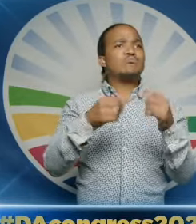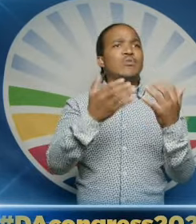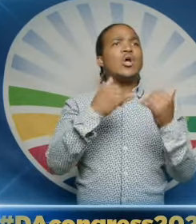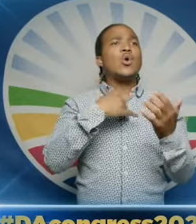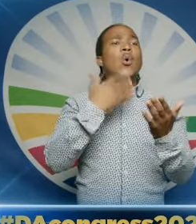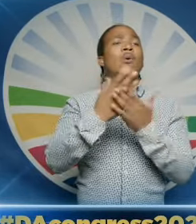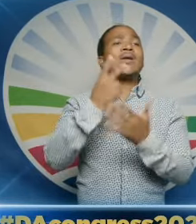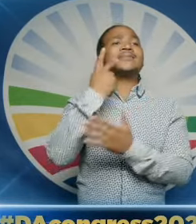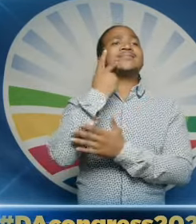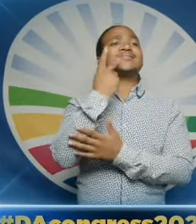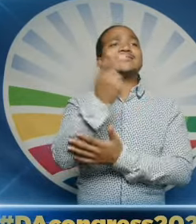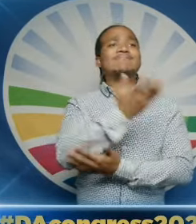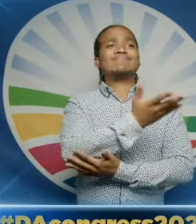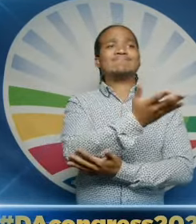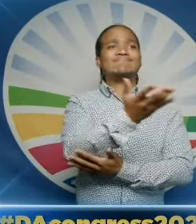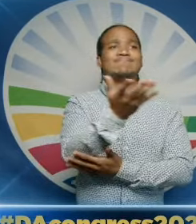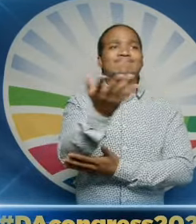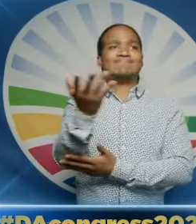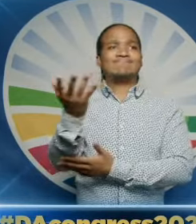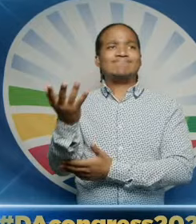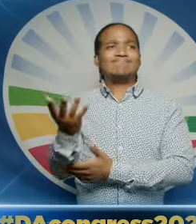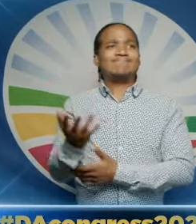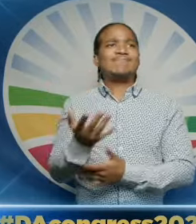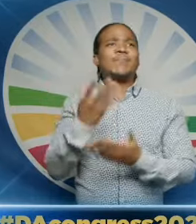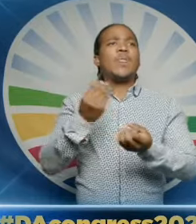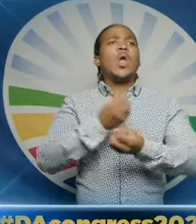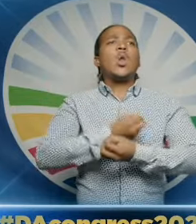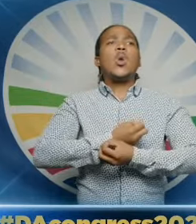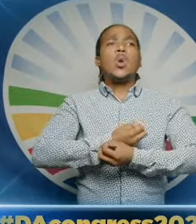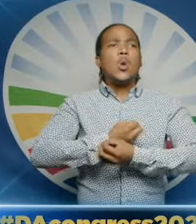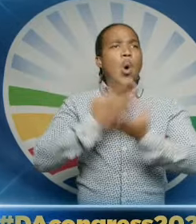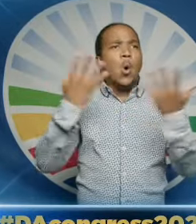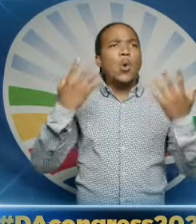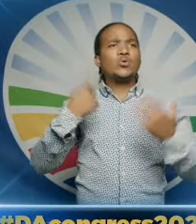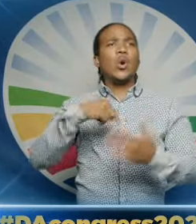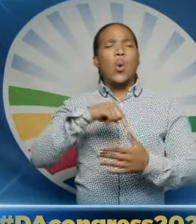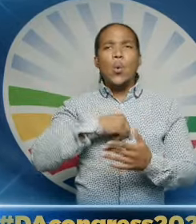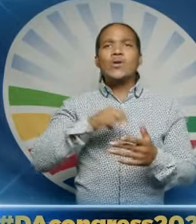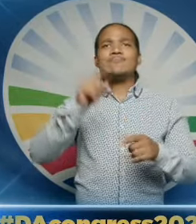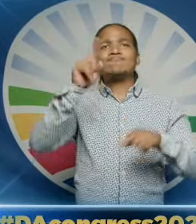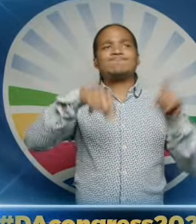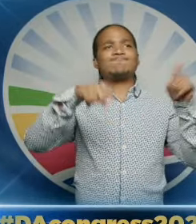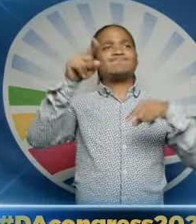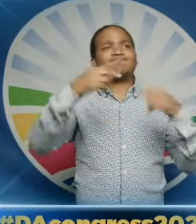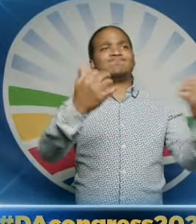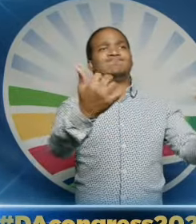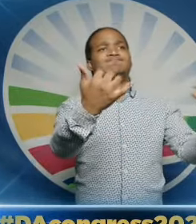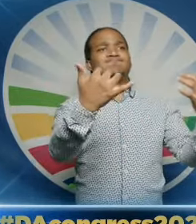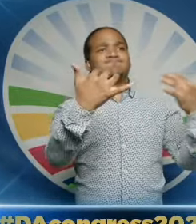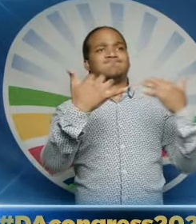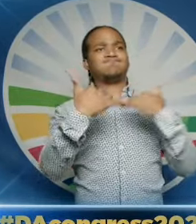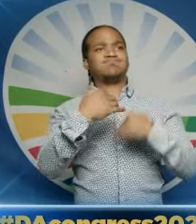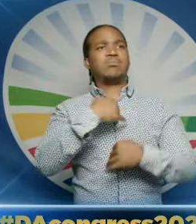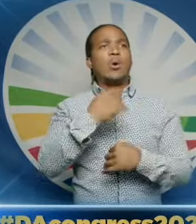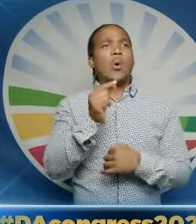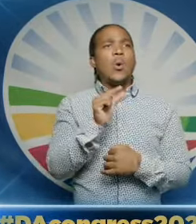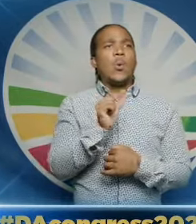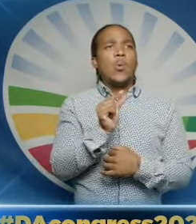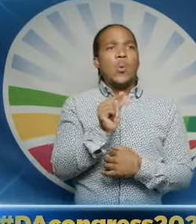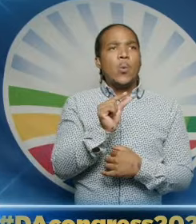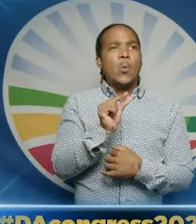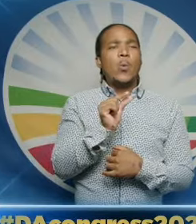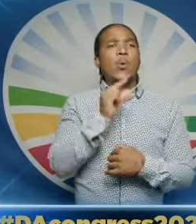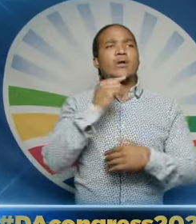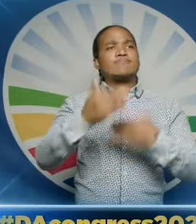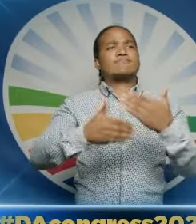can see, as the viewers at home can see, where our delegates are coming back from lunch, and we're going to be